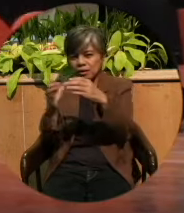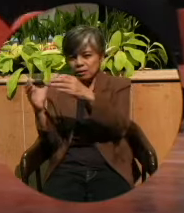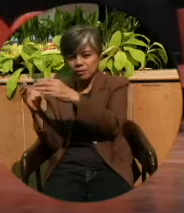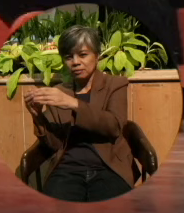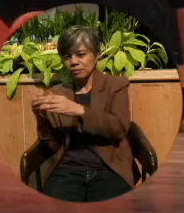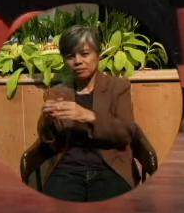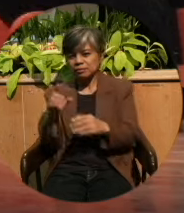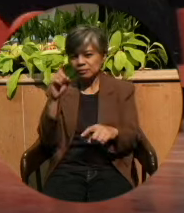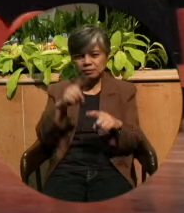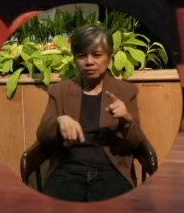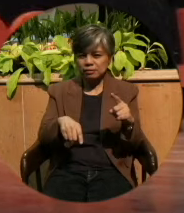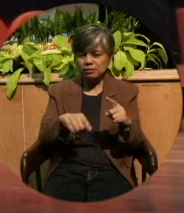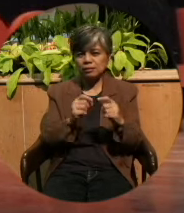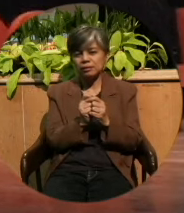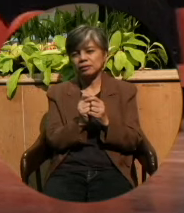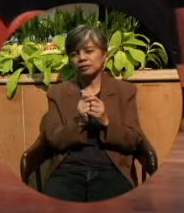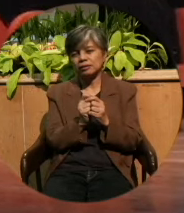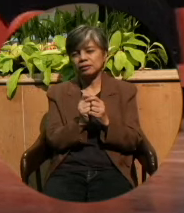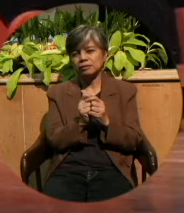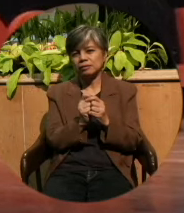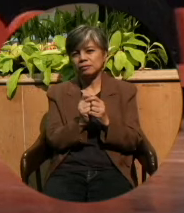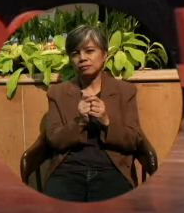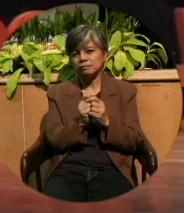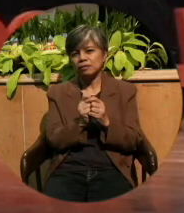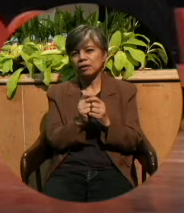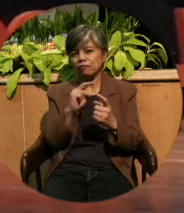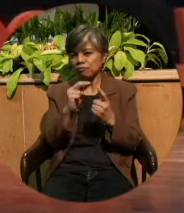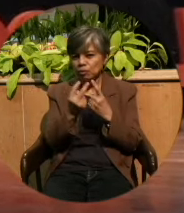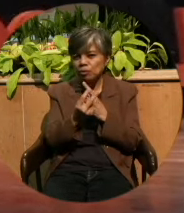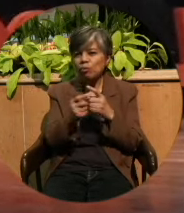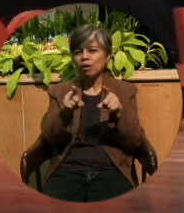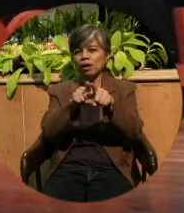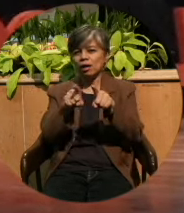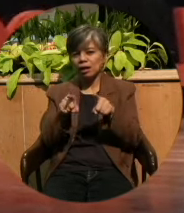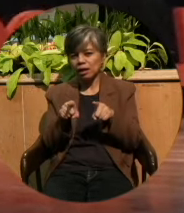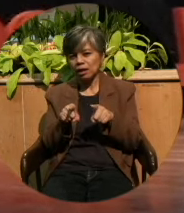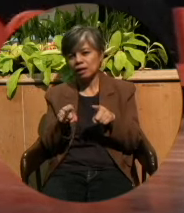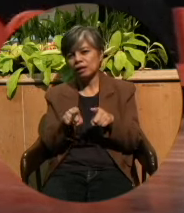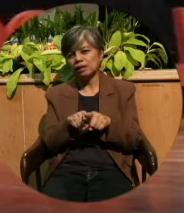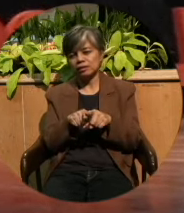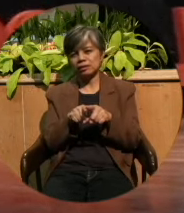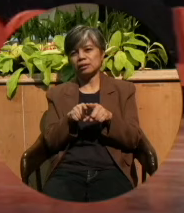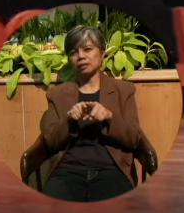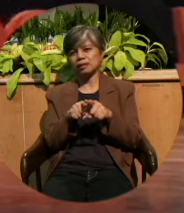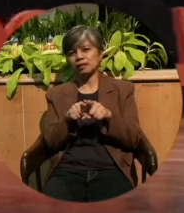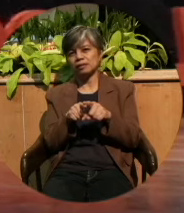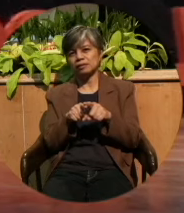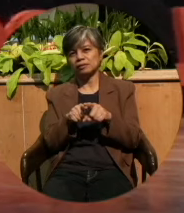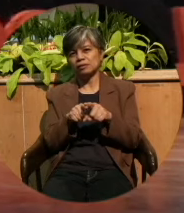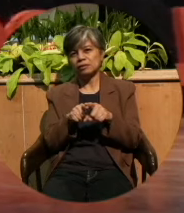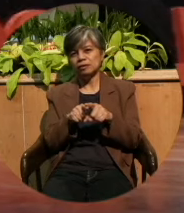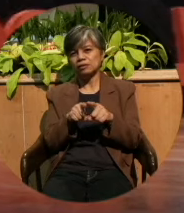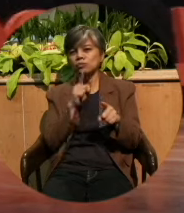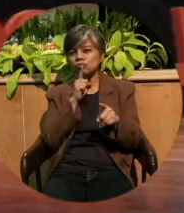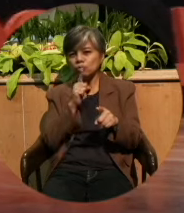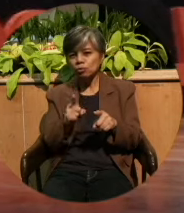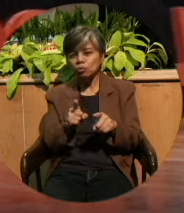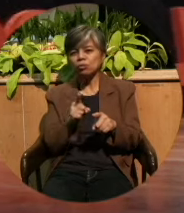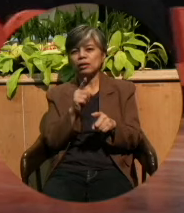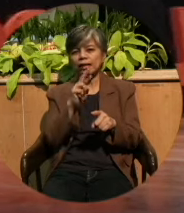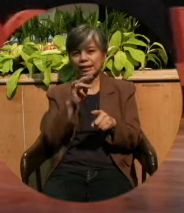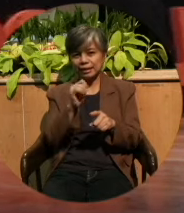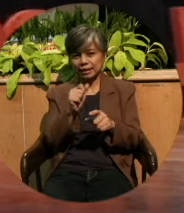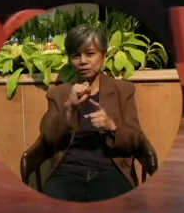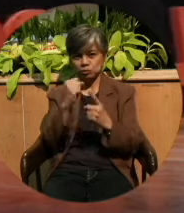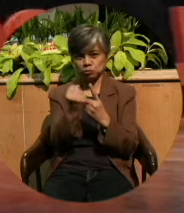be taken as a snapshot of our reality, as something, you know, as something